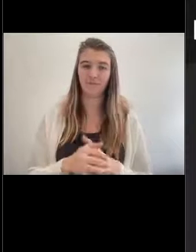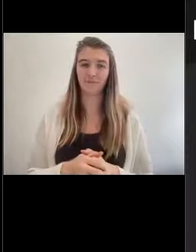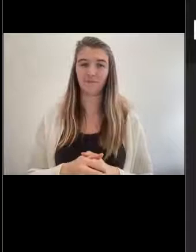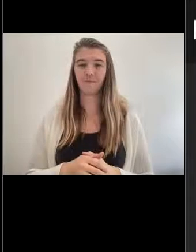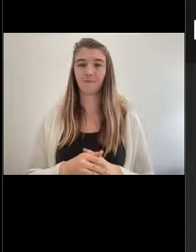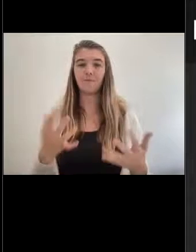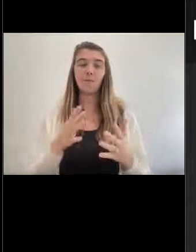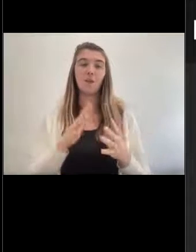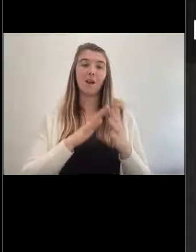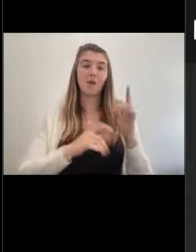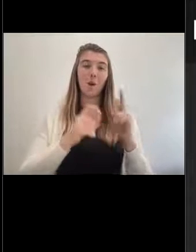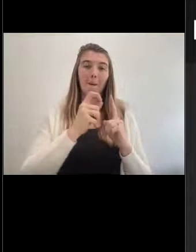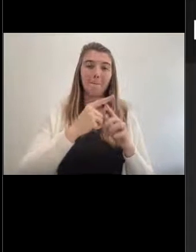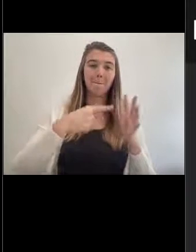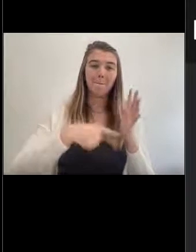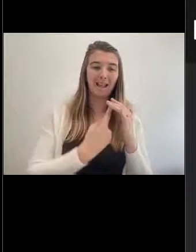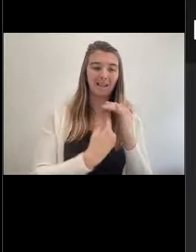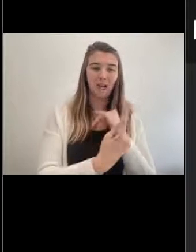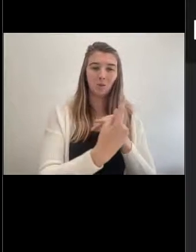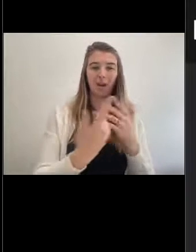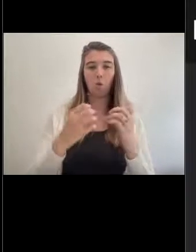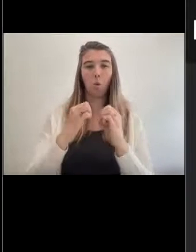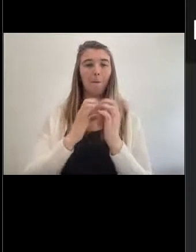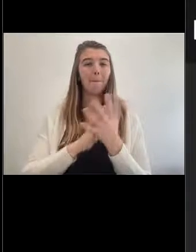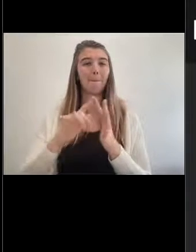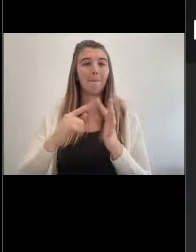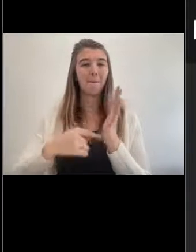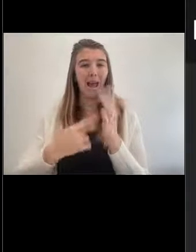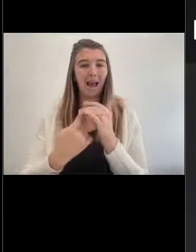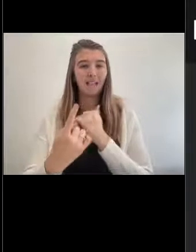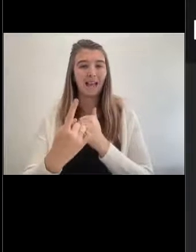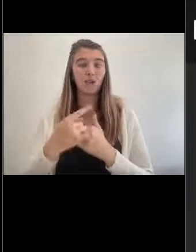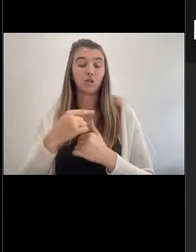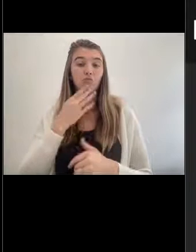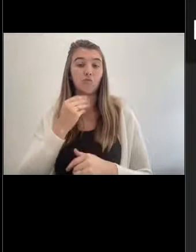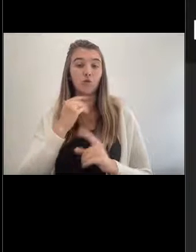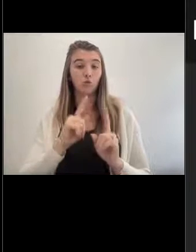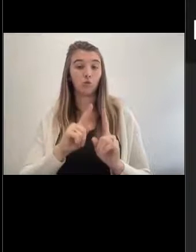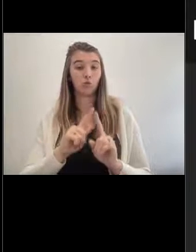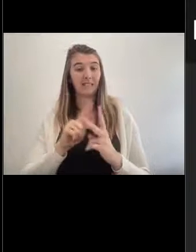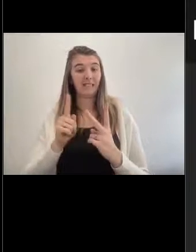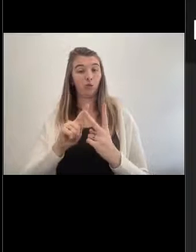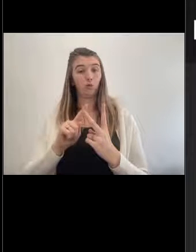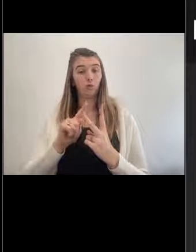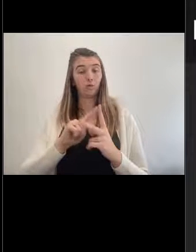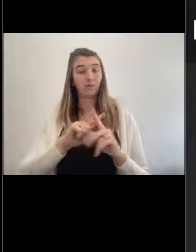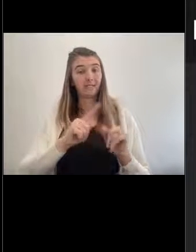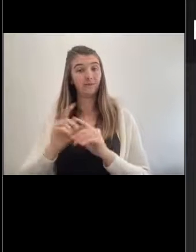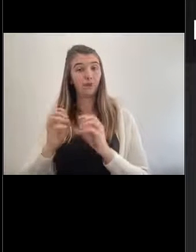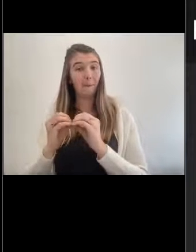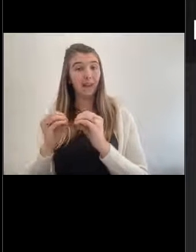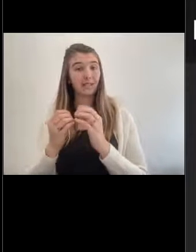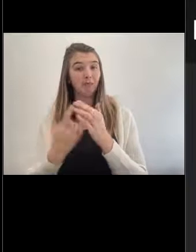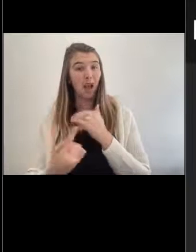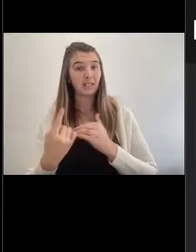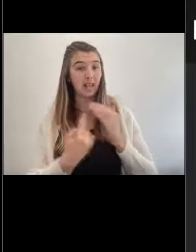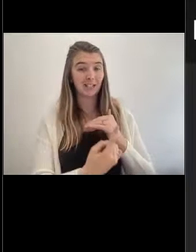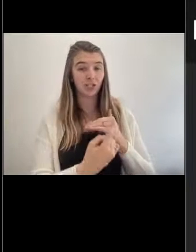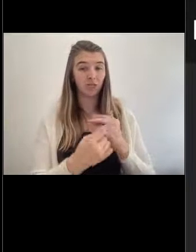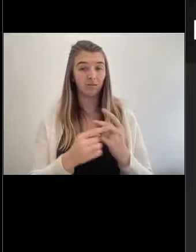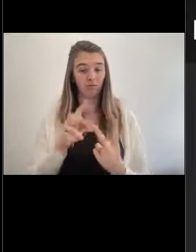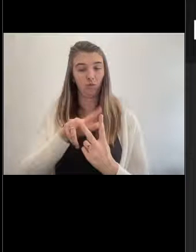previously that used PET and BET, we managed to get 2 bacterial isolates that seem to be able to grow with these substrates as the only sources of